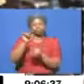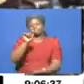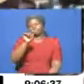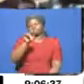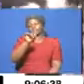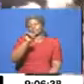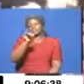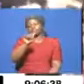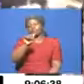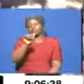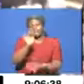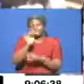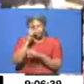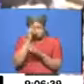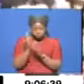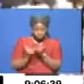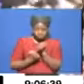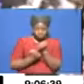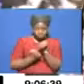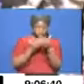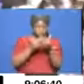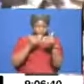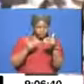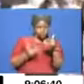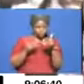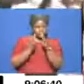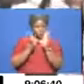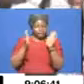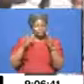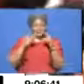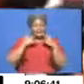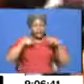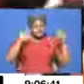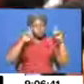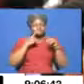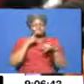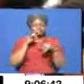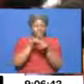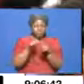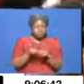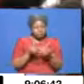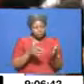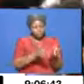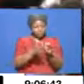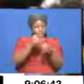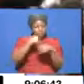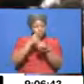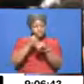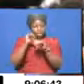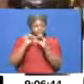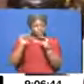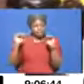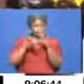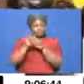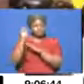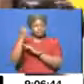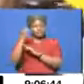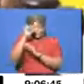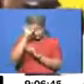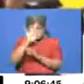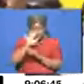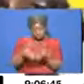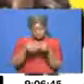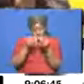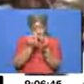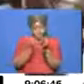support ahead of a major declaration. Raila says as a means of creating equality in Kenya, his government will provide free education